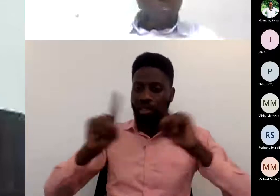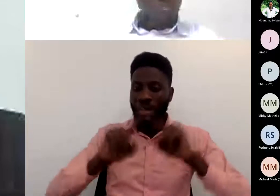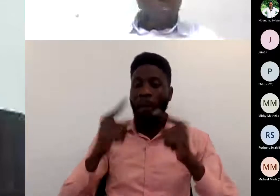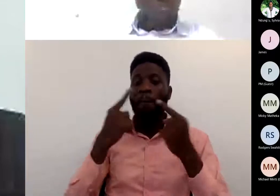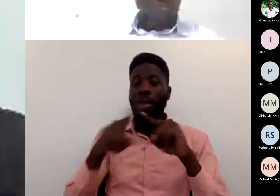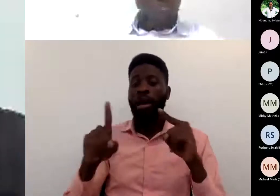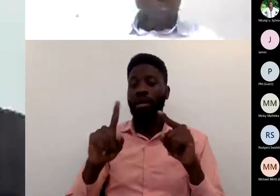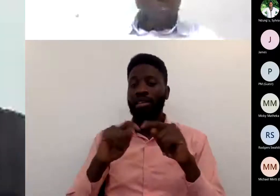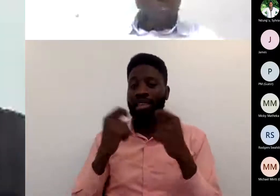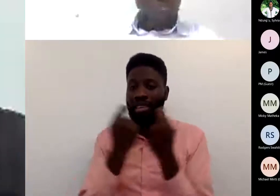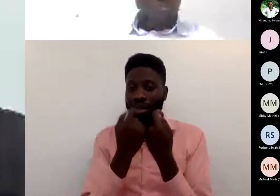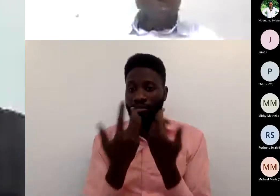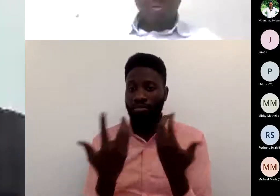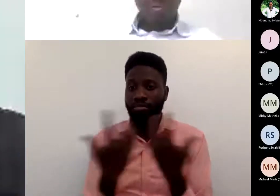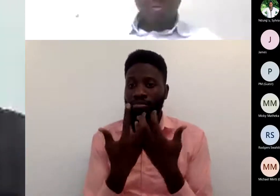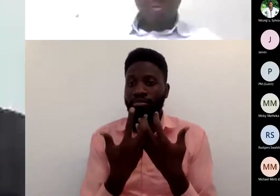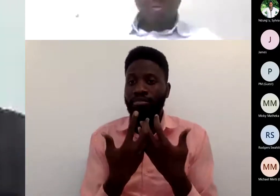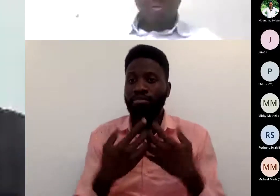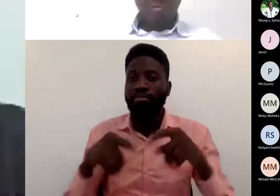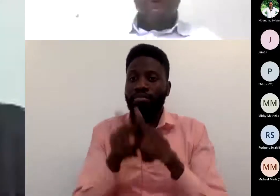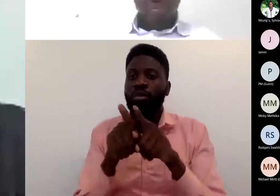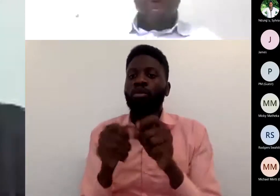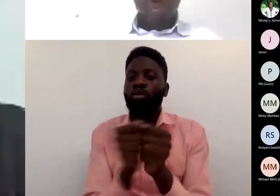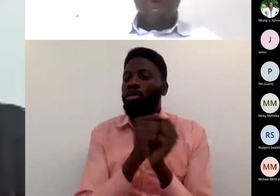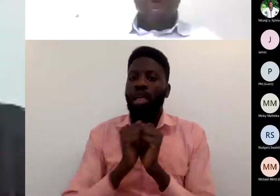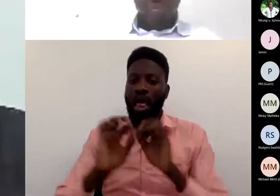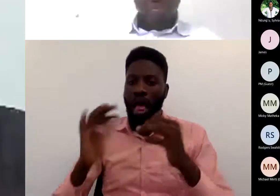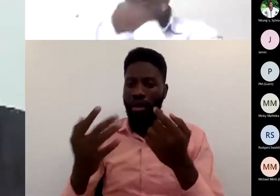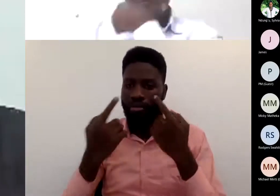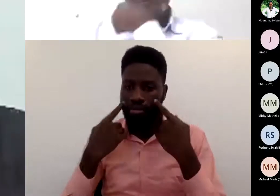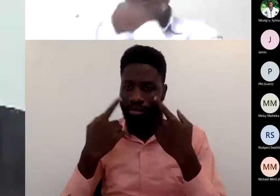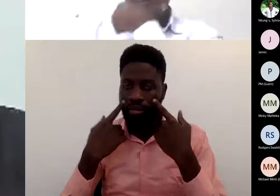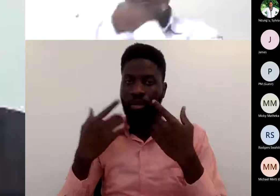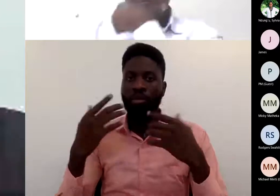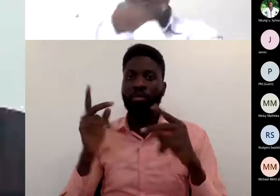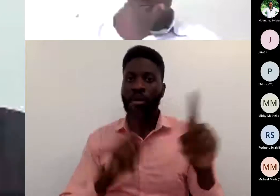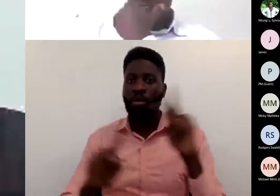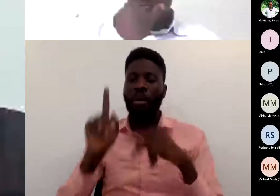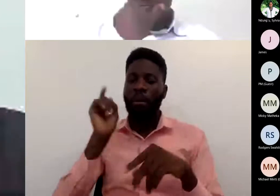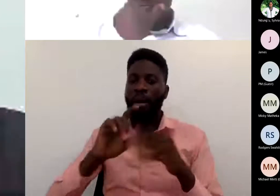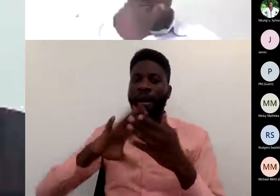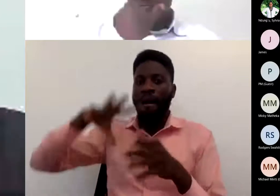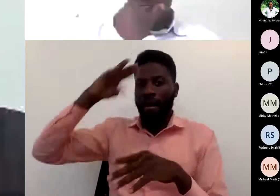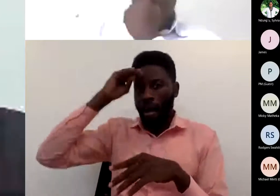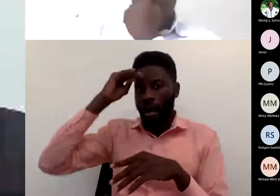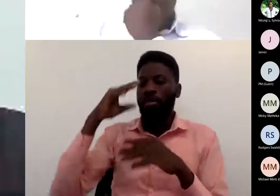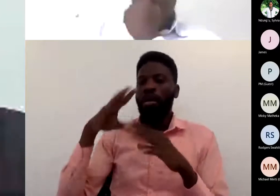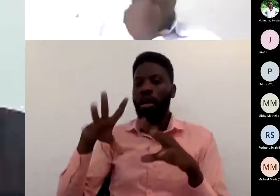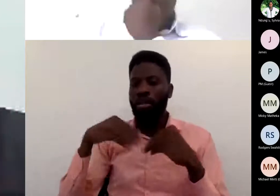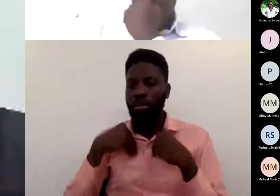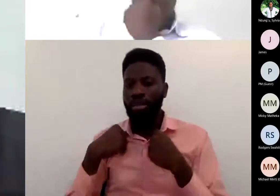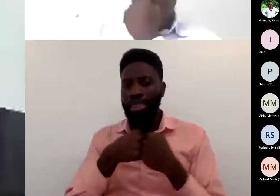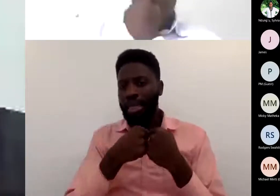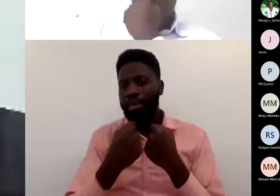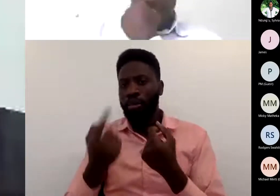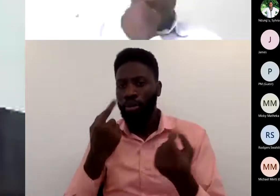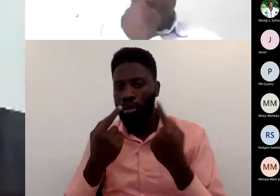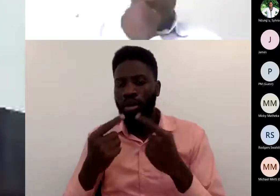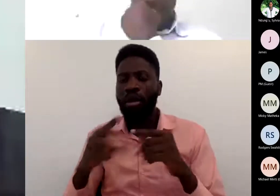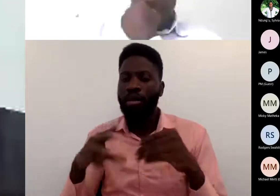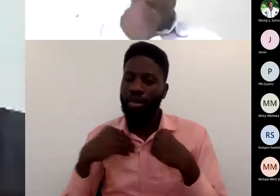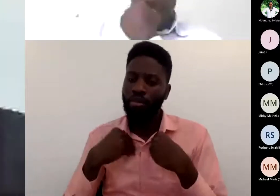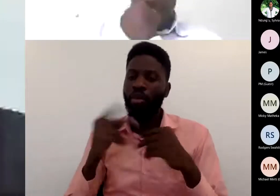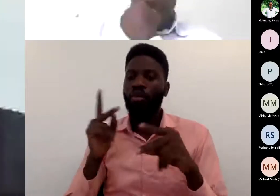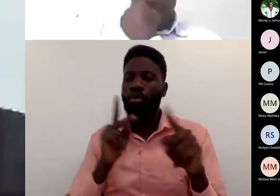So people, you have to learn to live with people. You have to learn to accept the challenges that come with people. You have